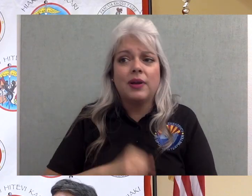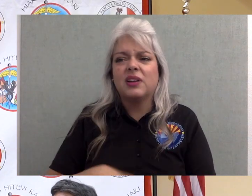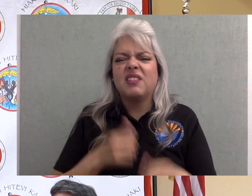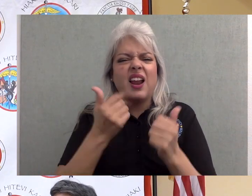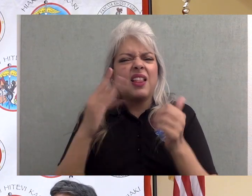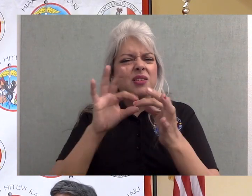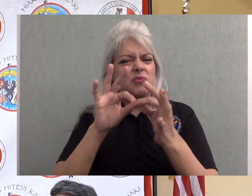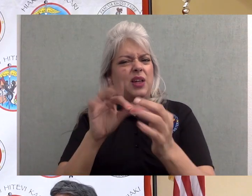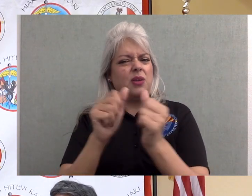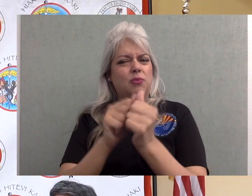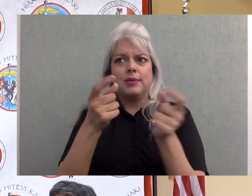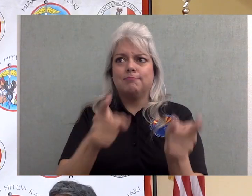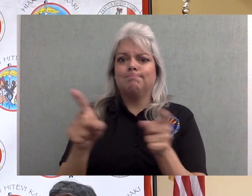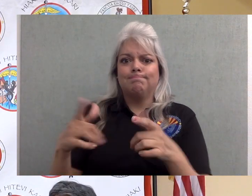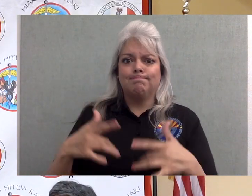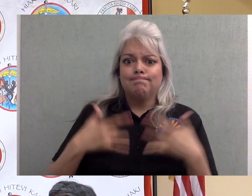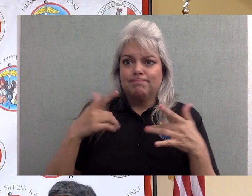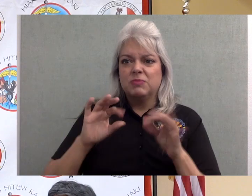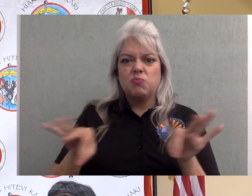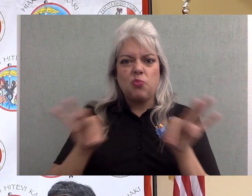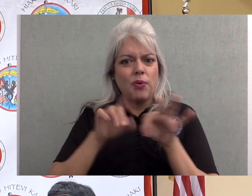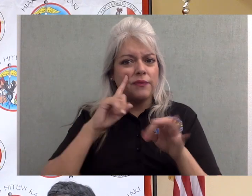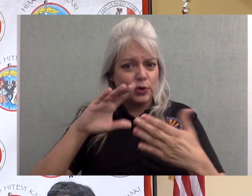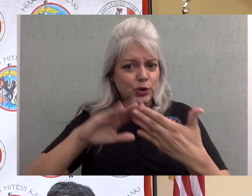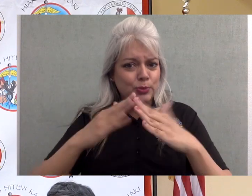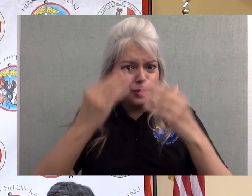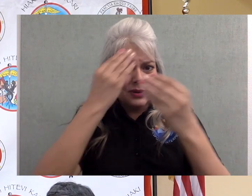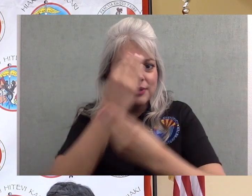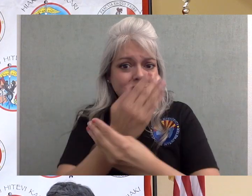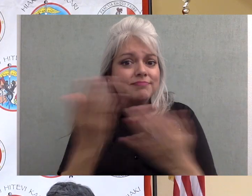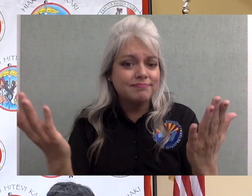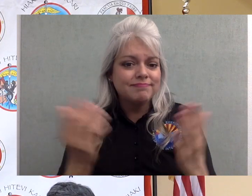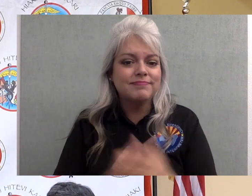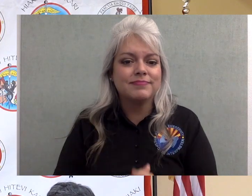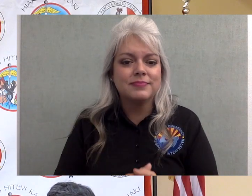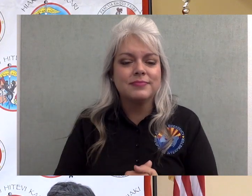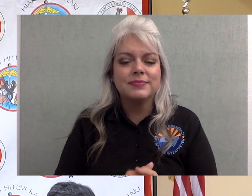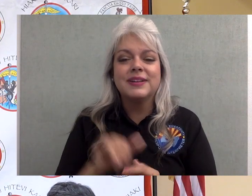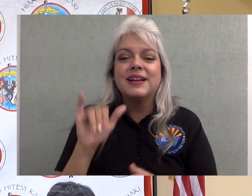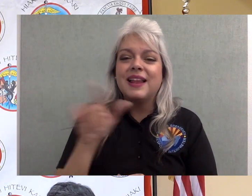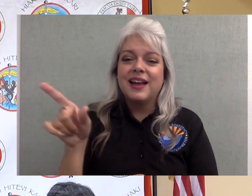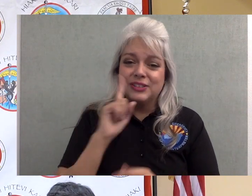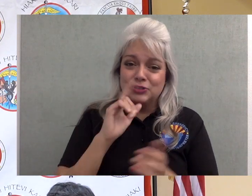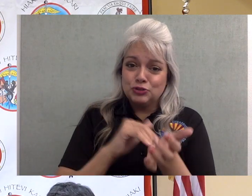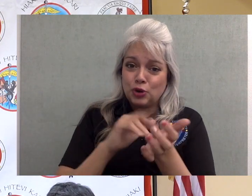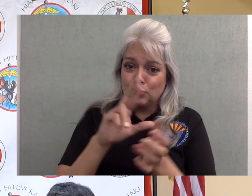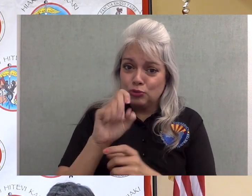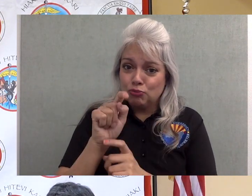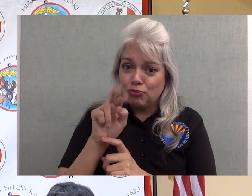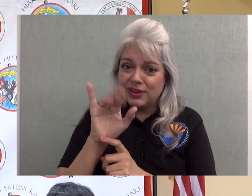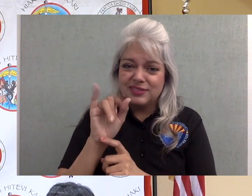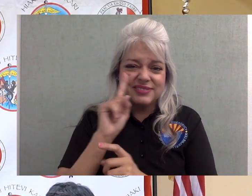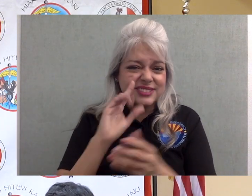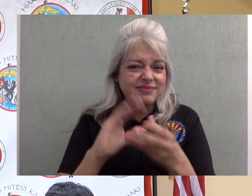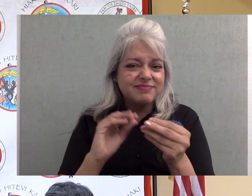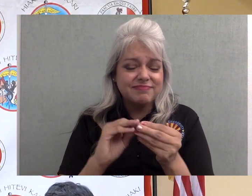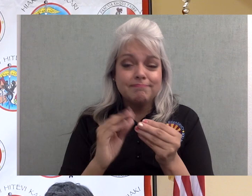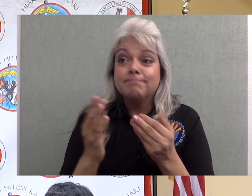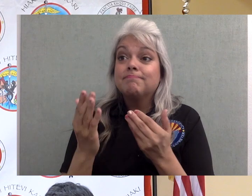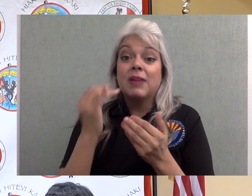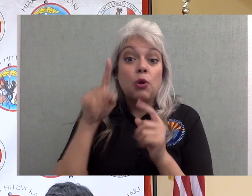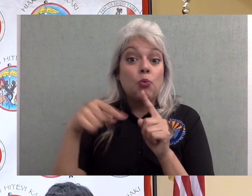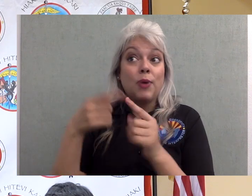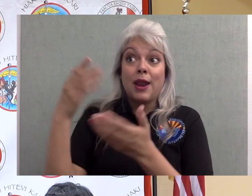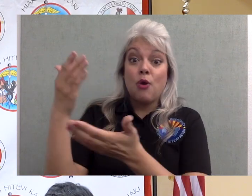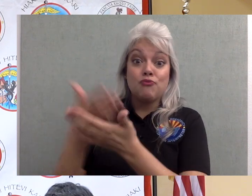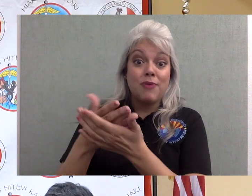pertinent and important that we feel the community needs to know. So, as Dr. Renteria said, even as the vaccine comes on board, it's still